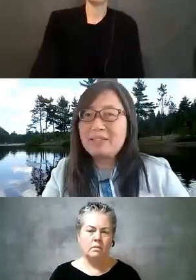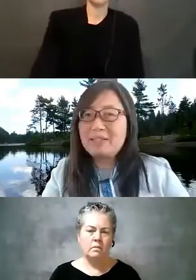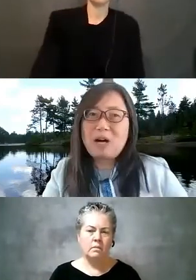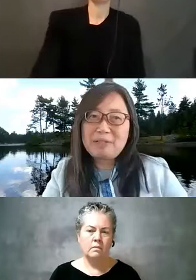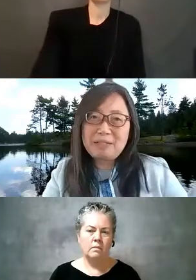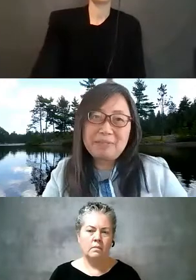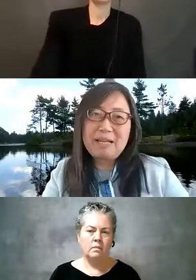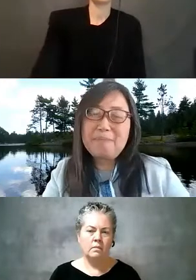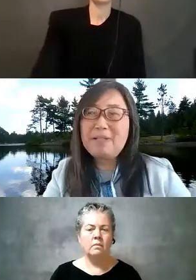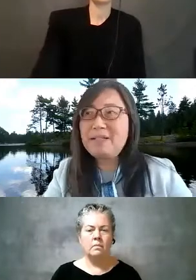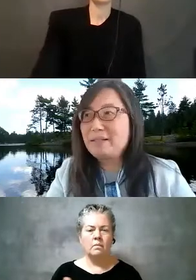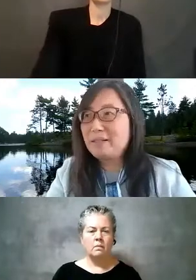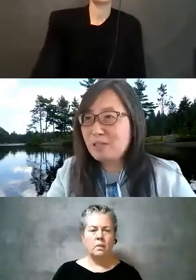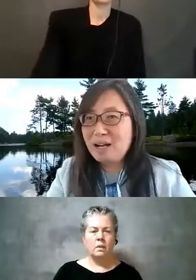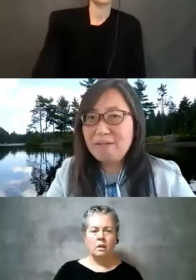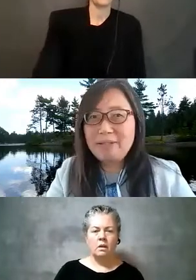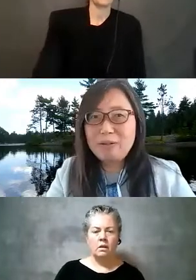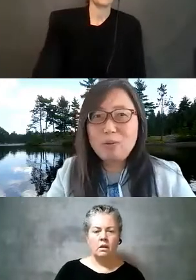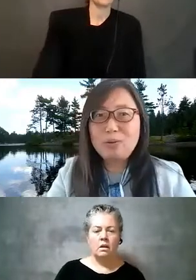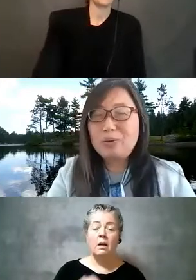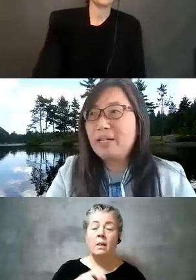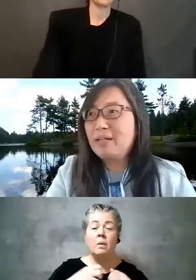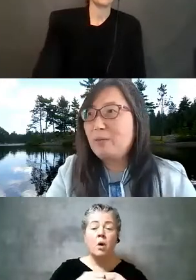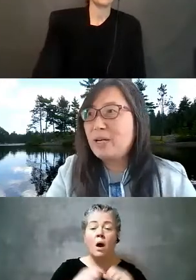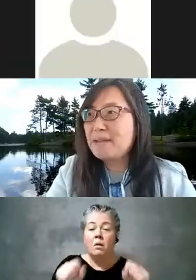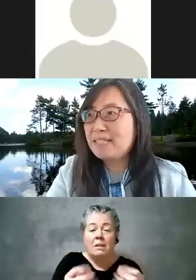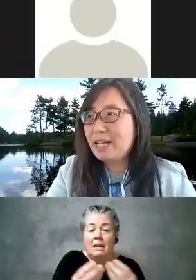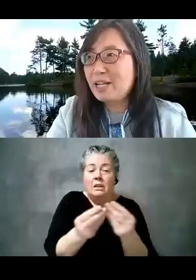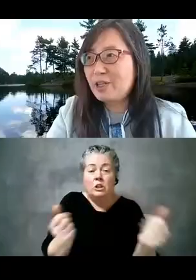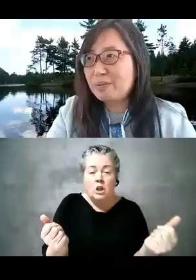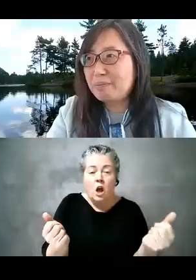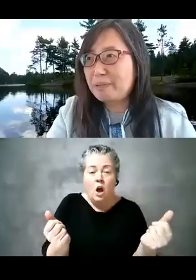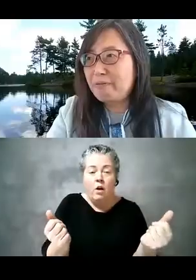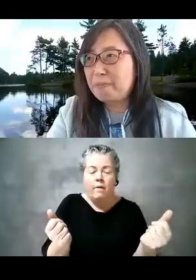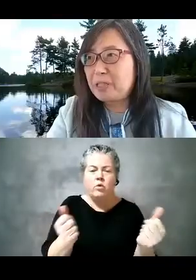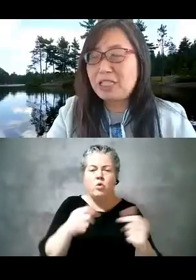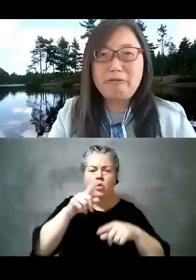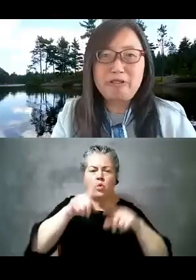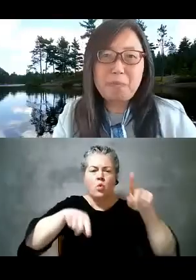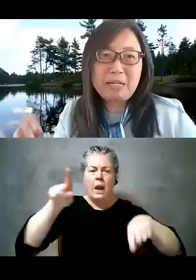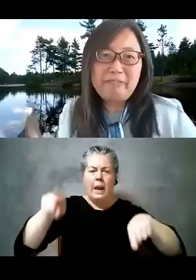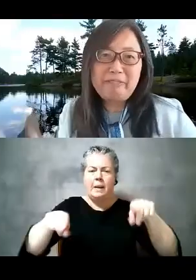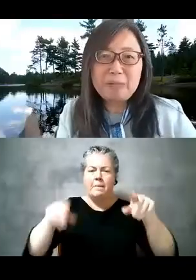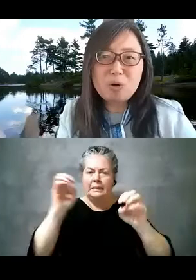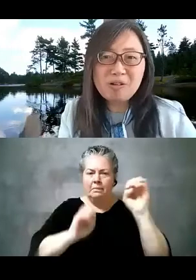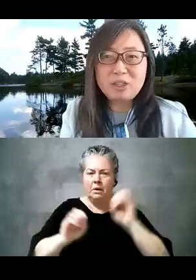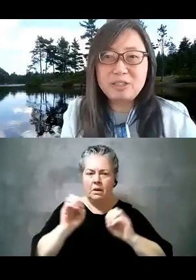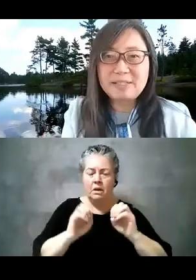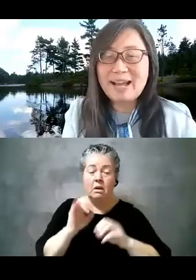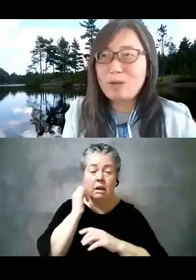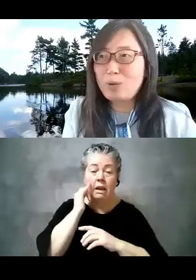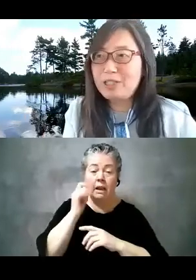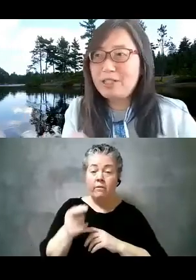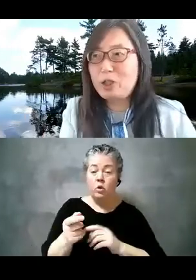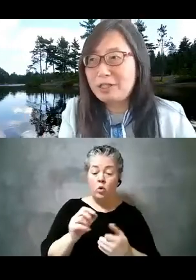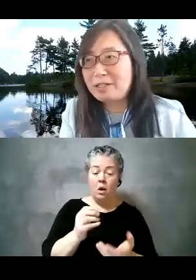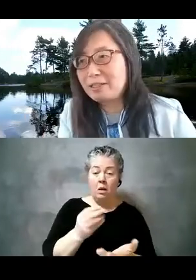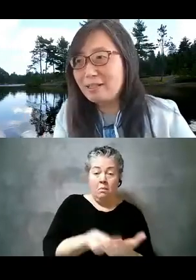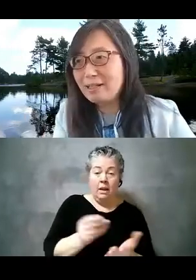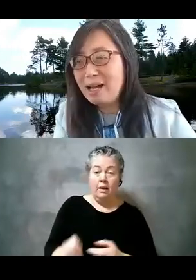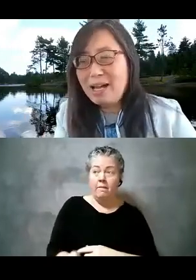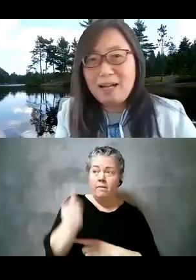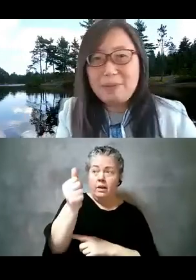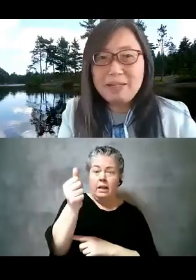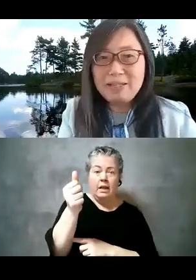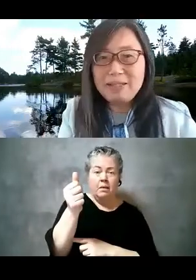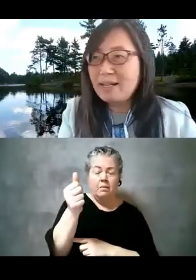So this problem can be solved through randomization, because if you flip a coin to decide which teacher is going